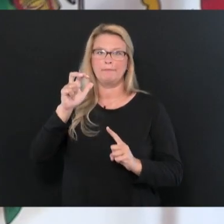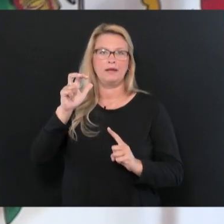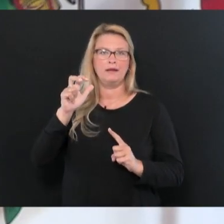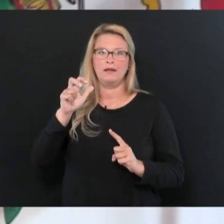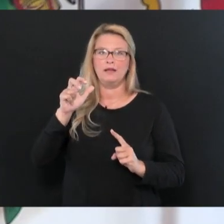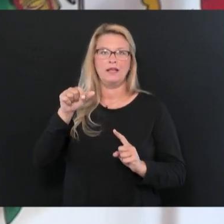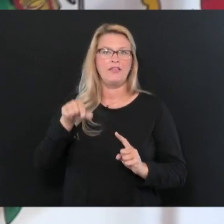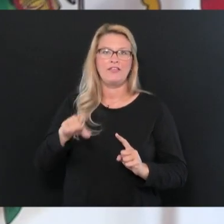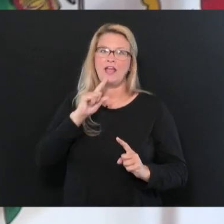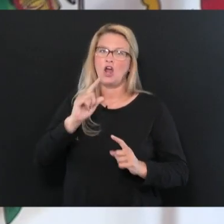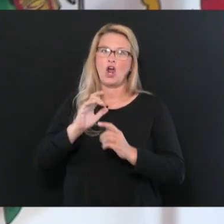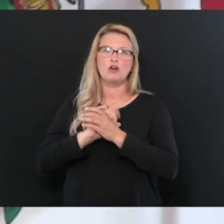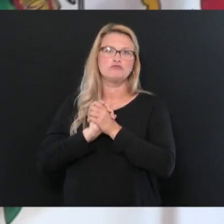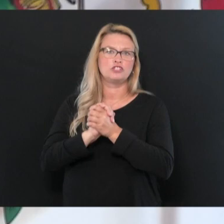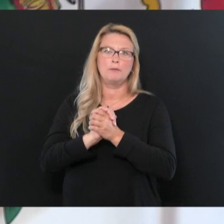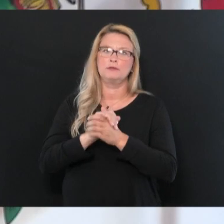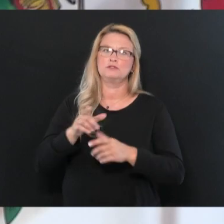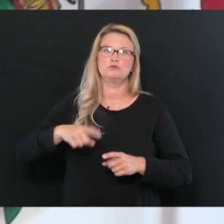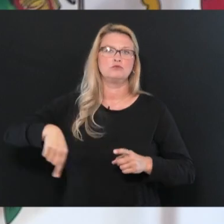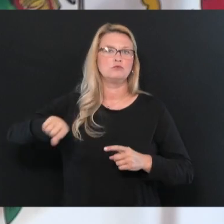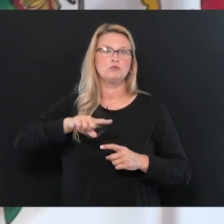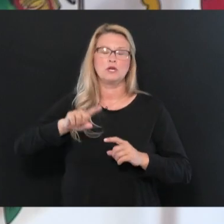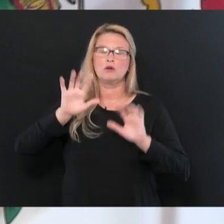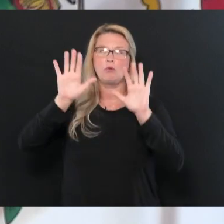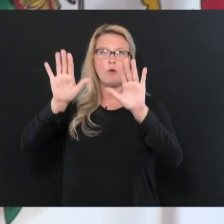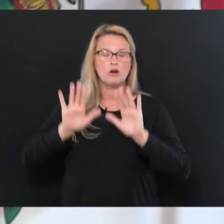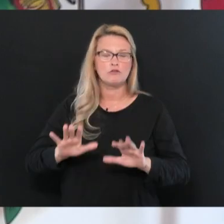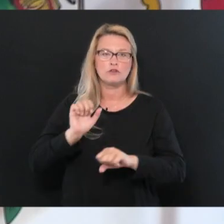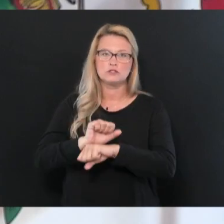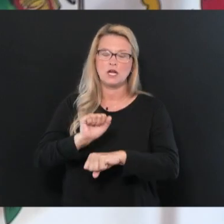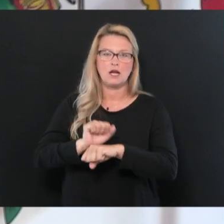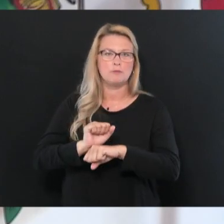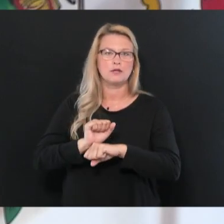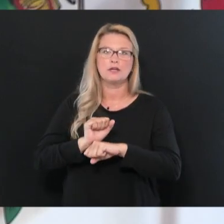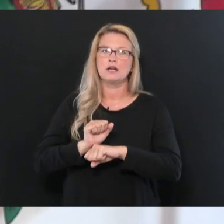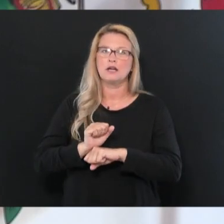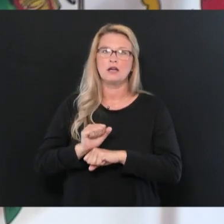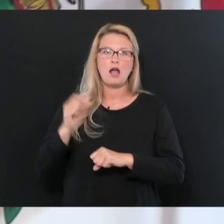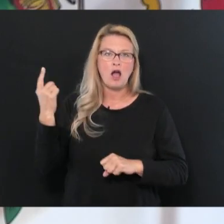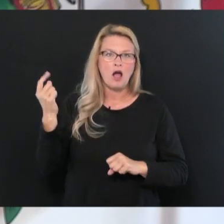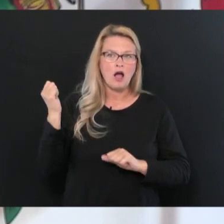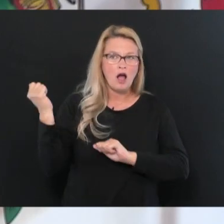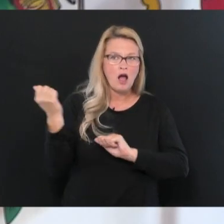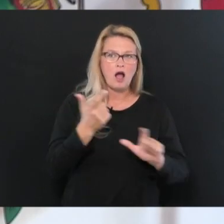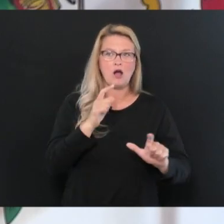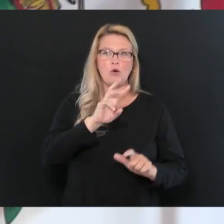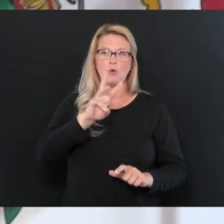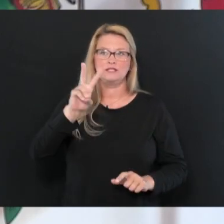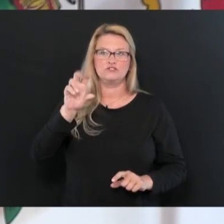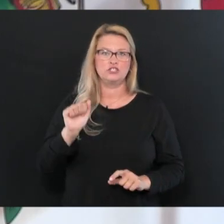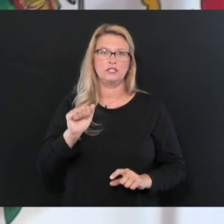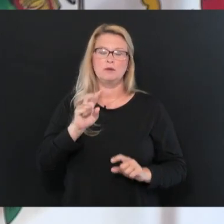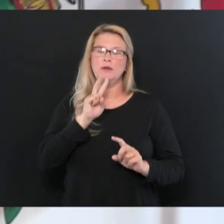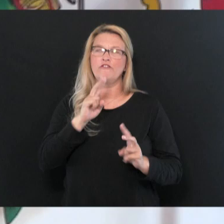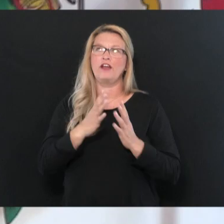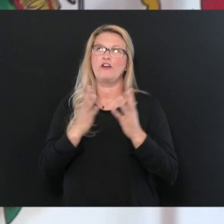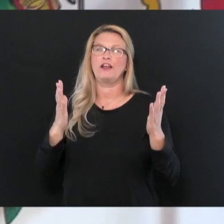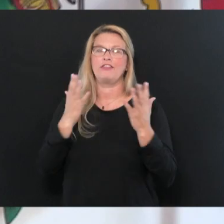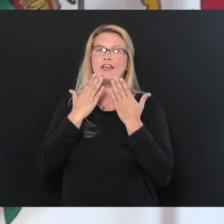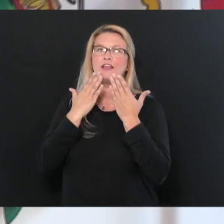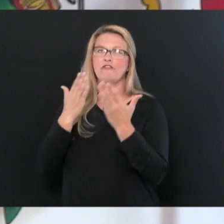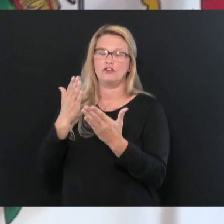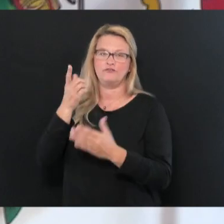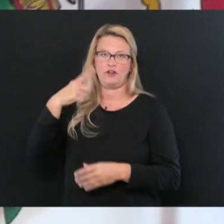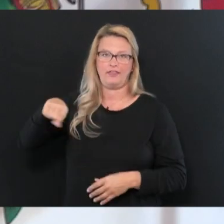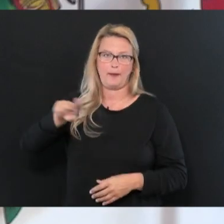are champions beyond belief, and what an incredible job they've done. All West Virginians should be so thankful and so grateful that